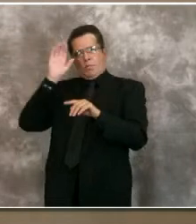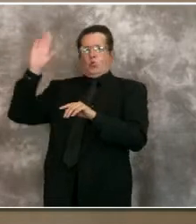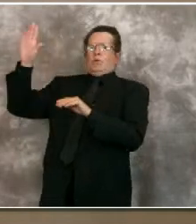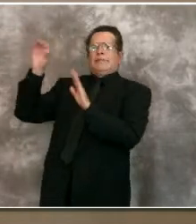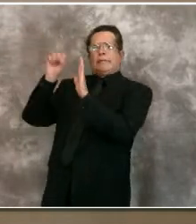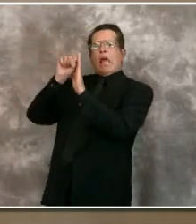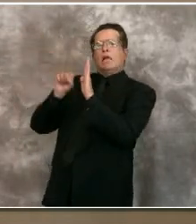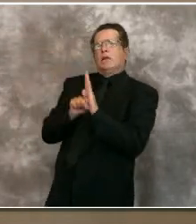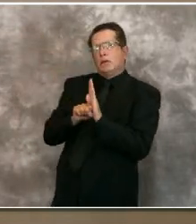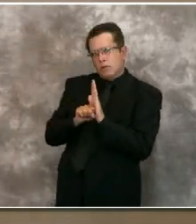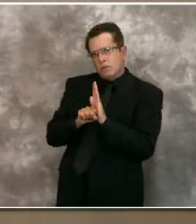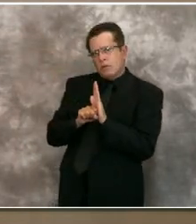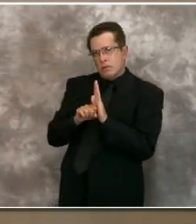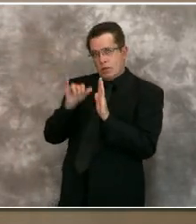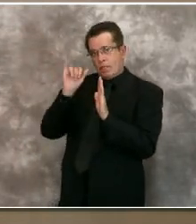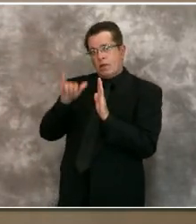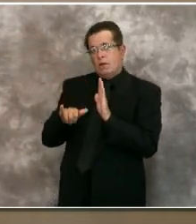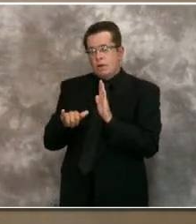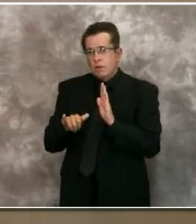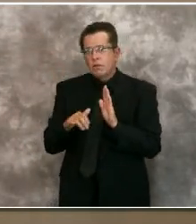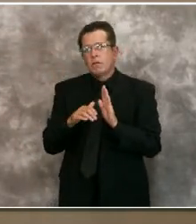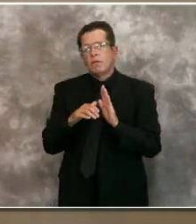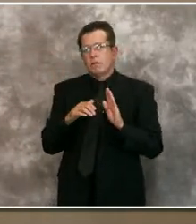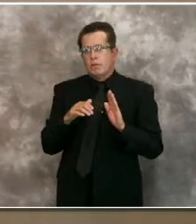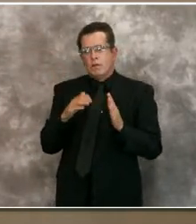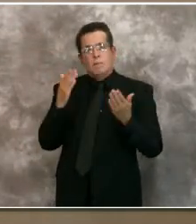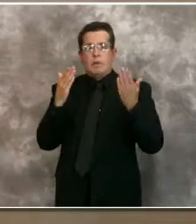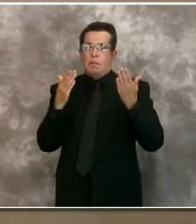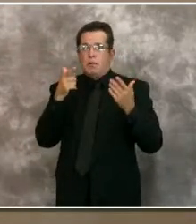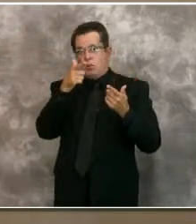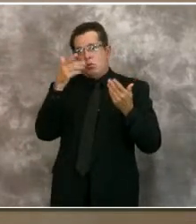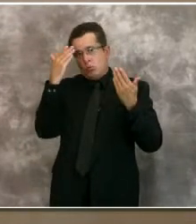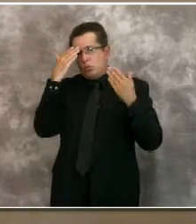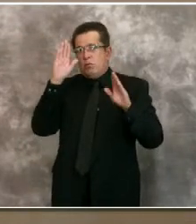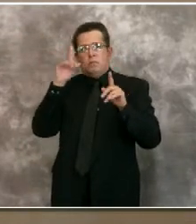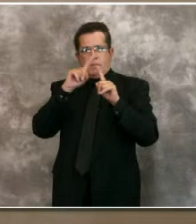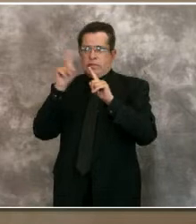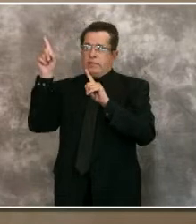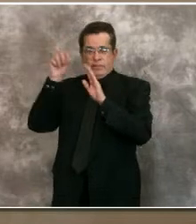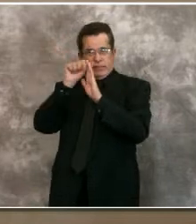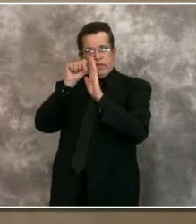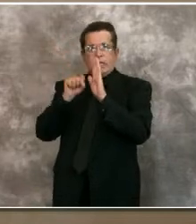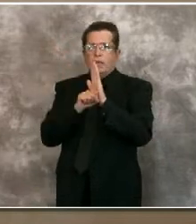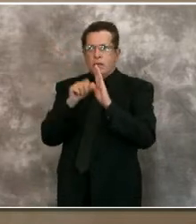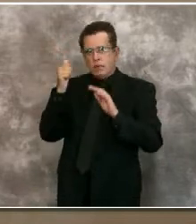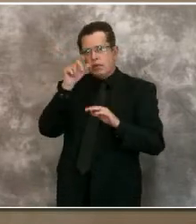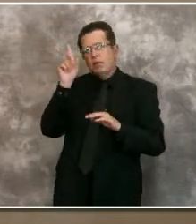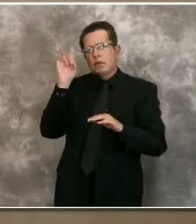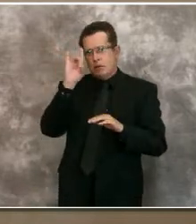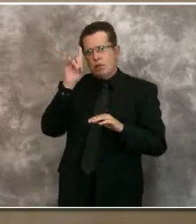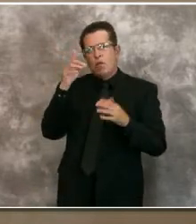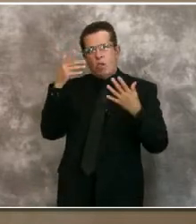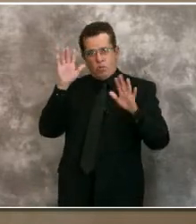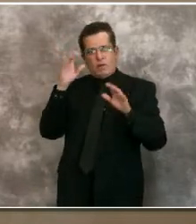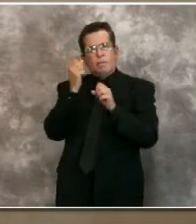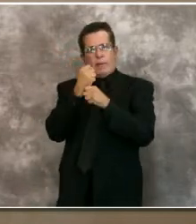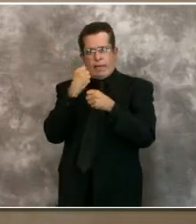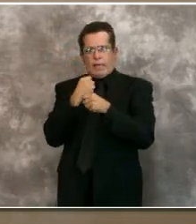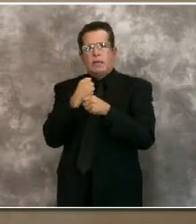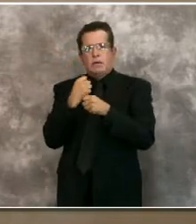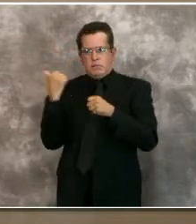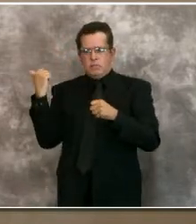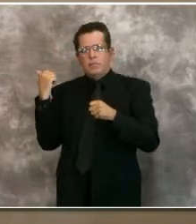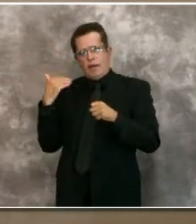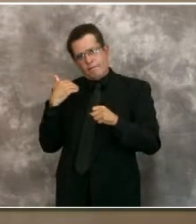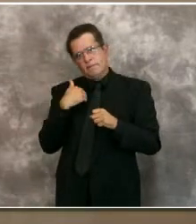state. And if you may not be aware, but the state has already created the process